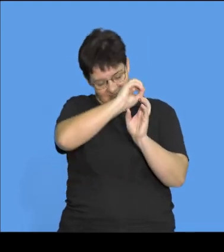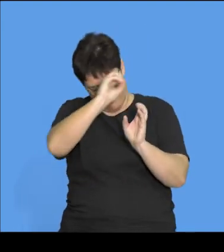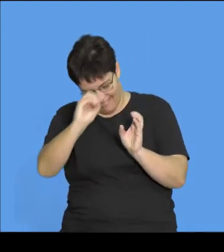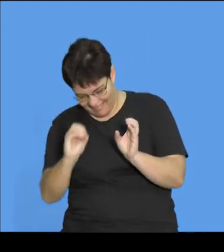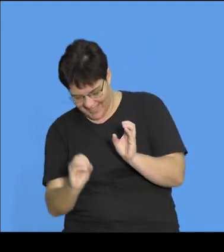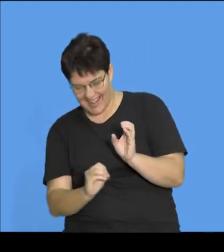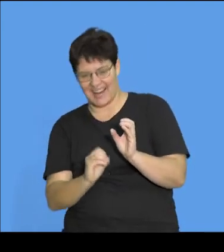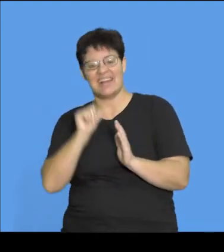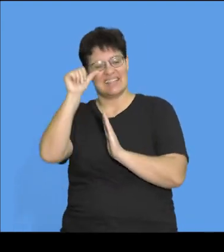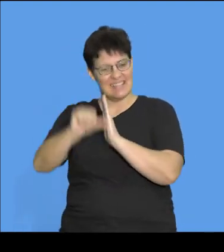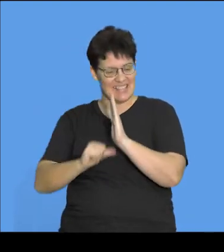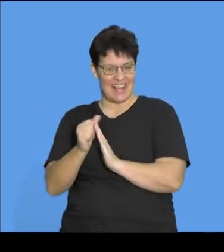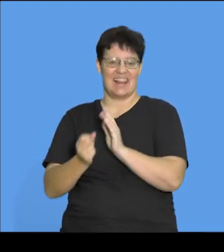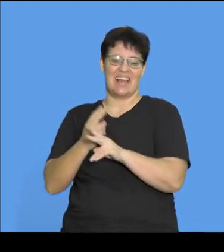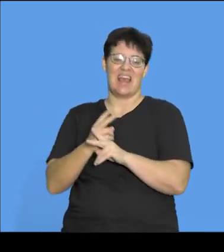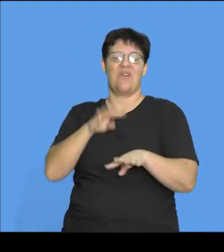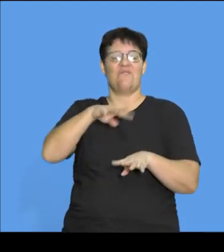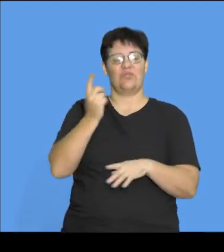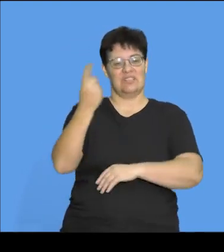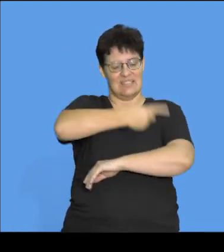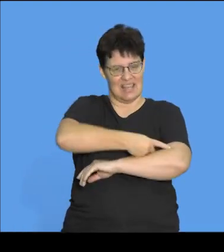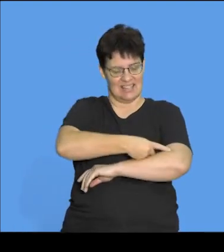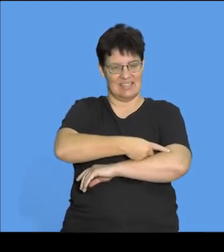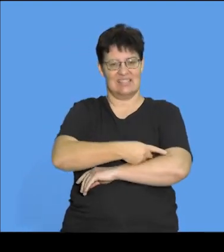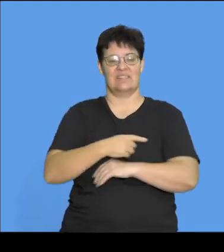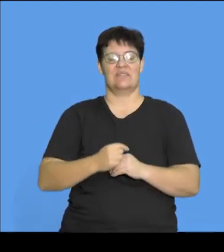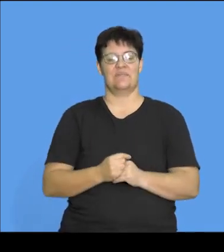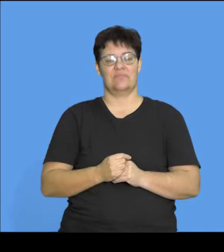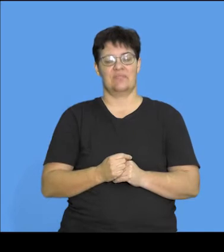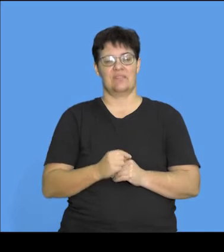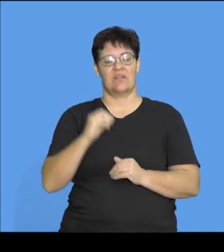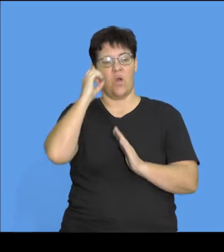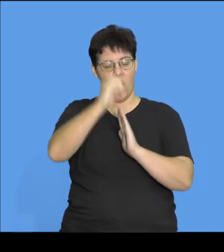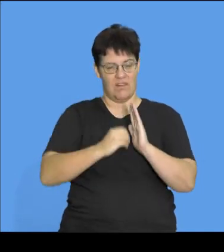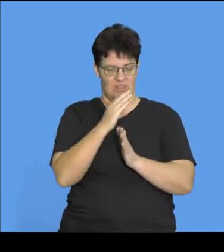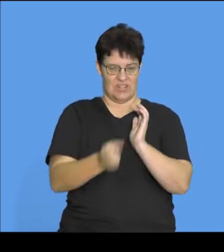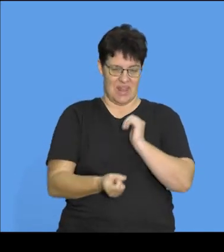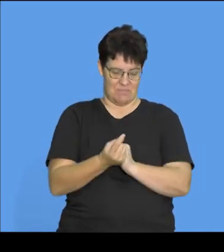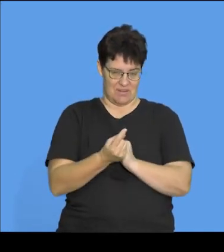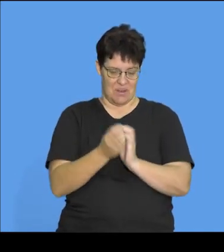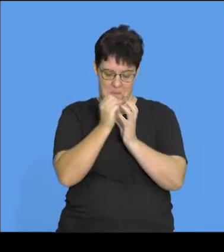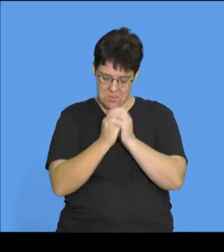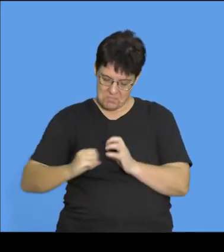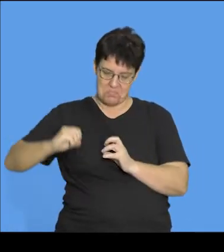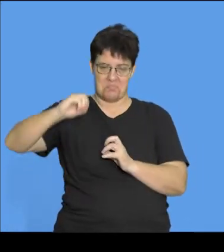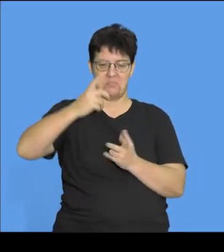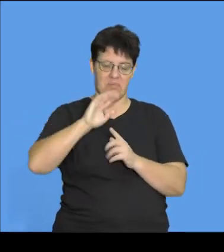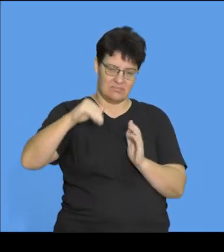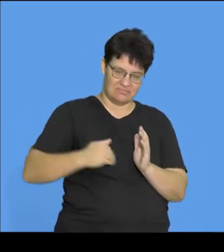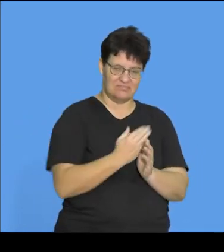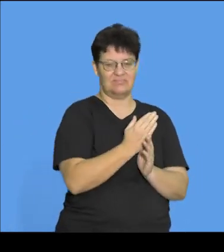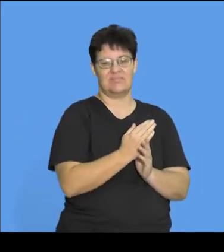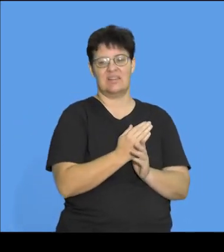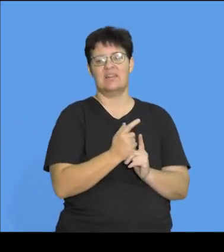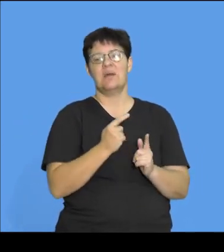where after 14 days we find ovulation taking place. We then look at the next cycle of events, which is at the end of